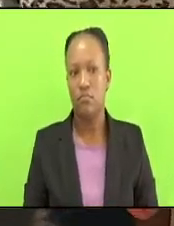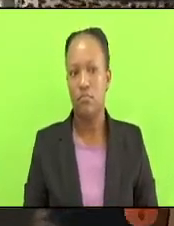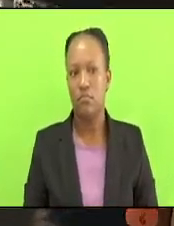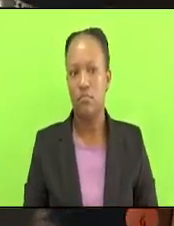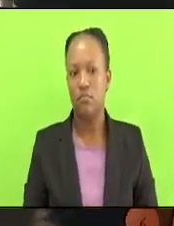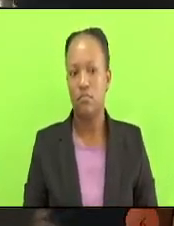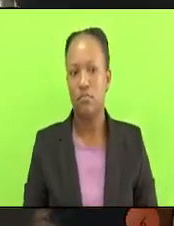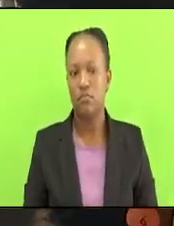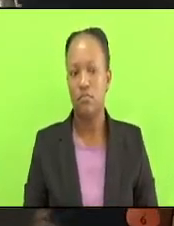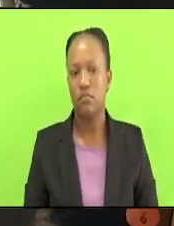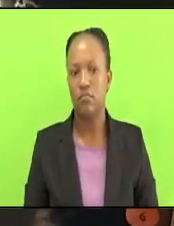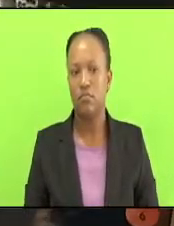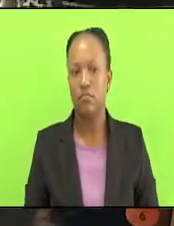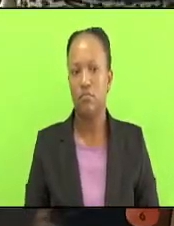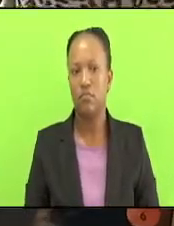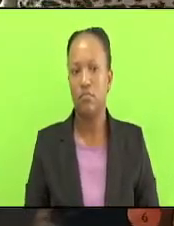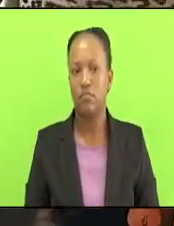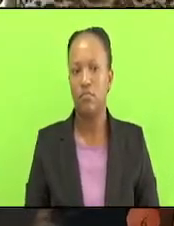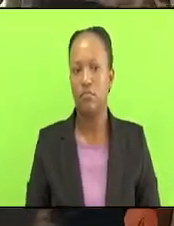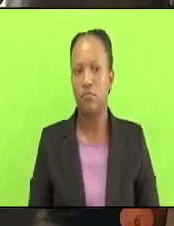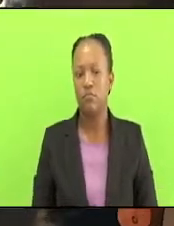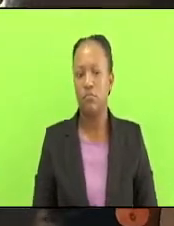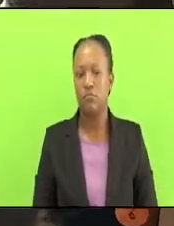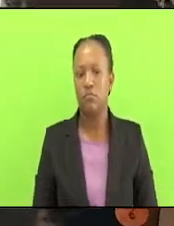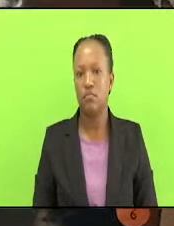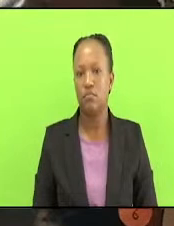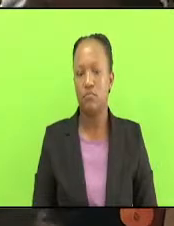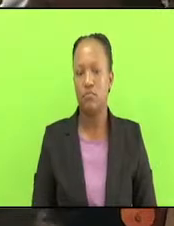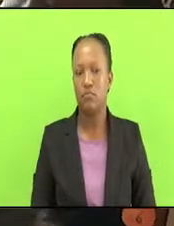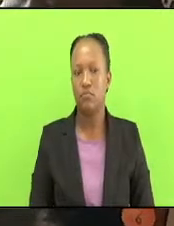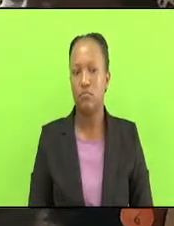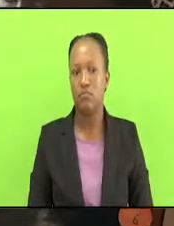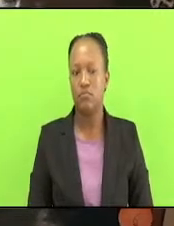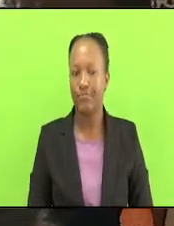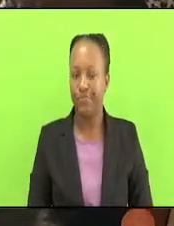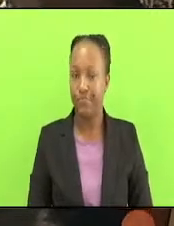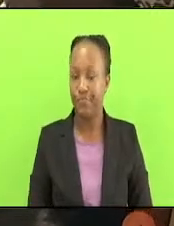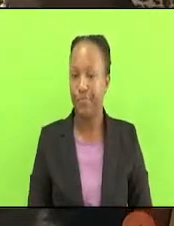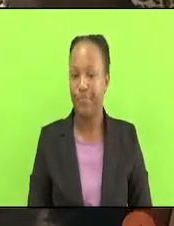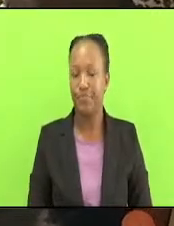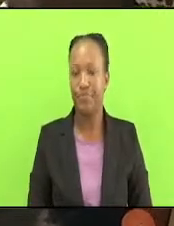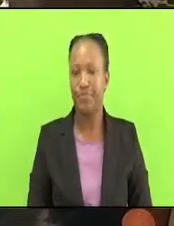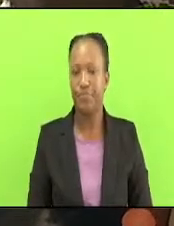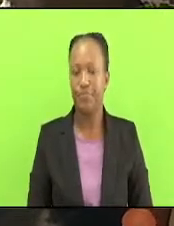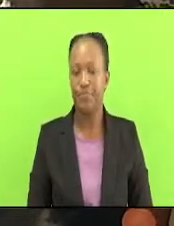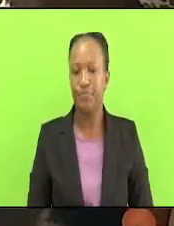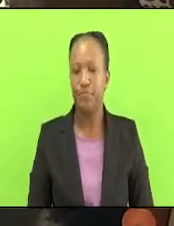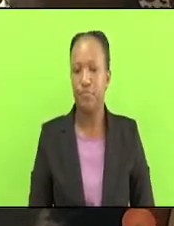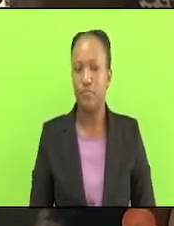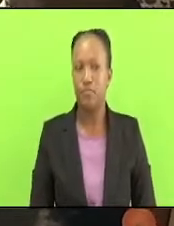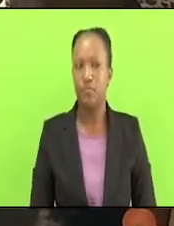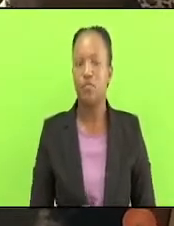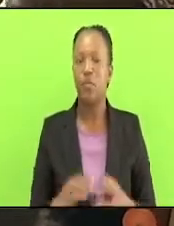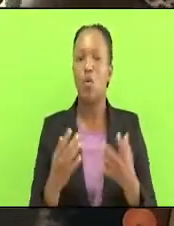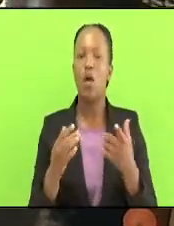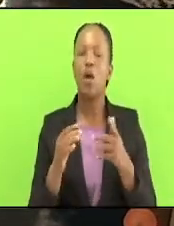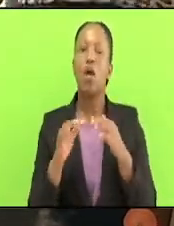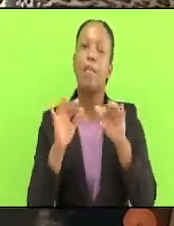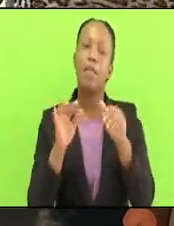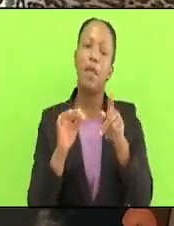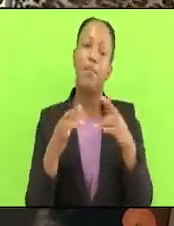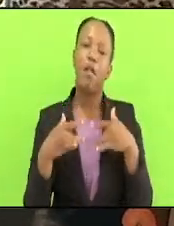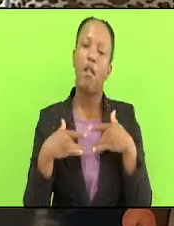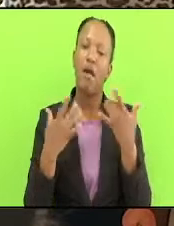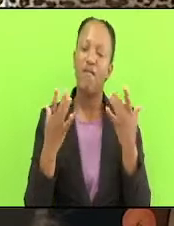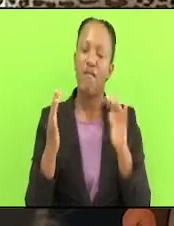Adapting consequences, protecting people's homes, business, livelihoods, infrastructure,